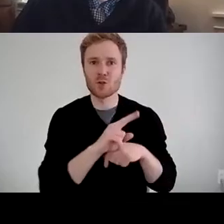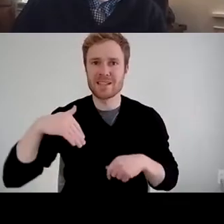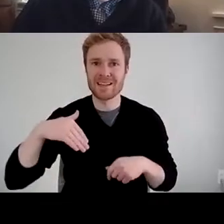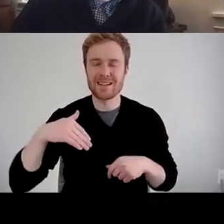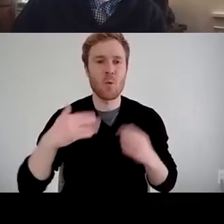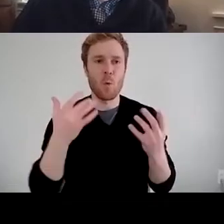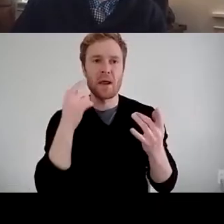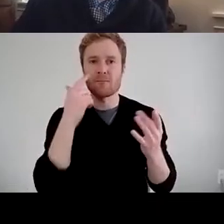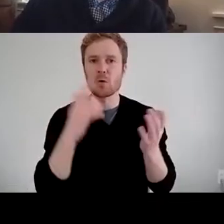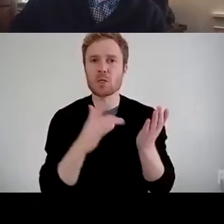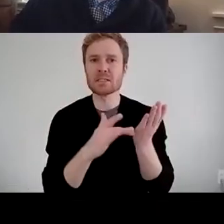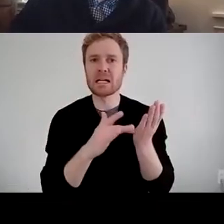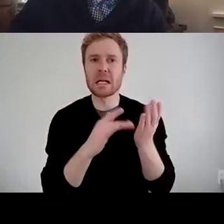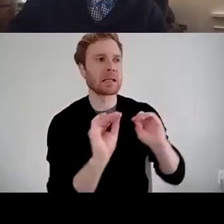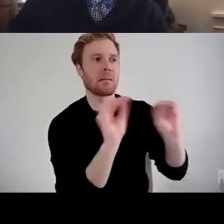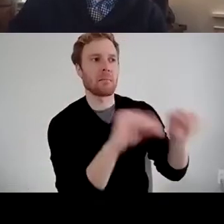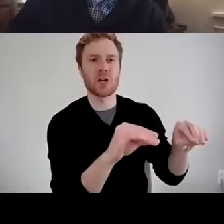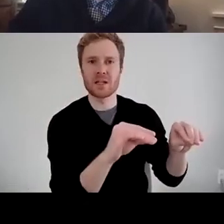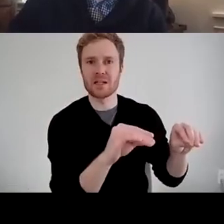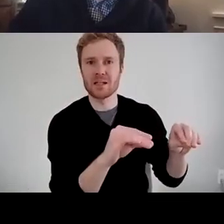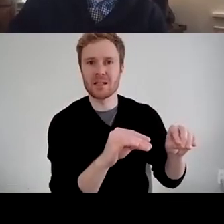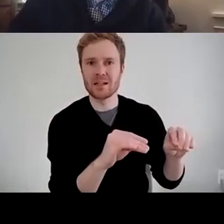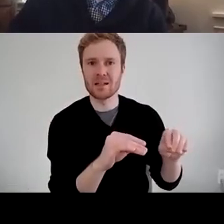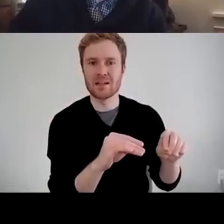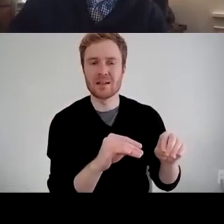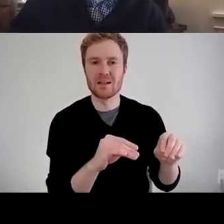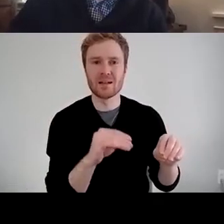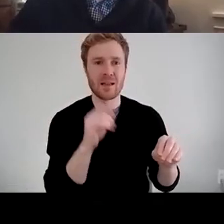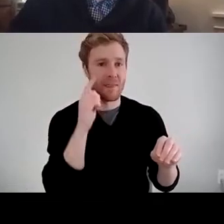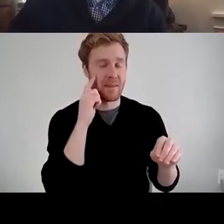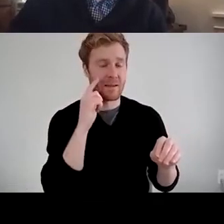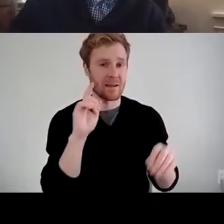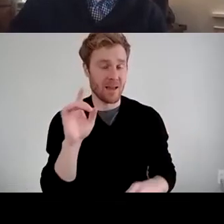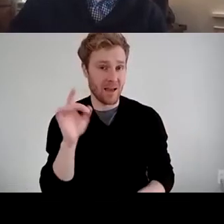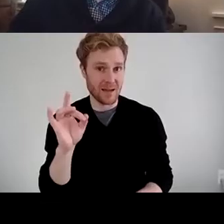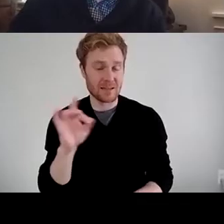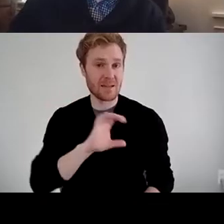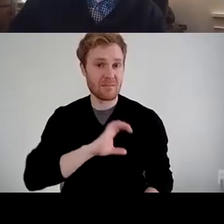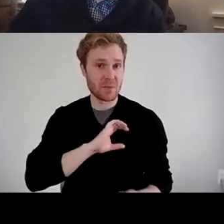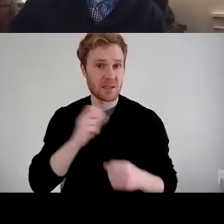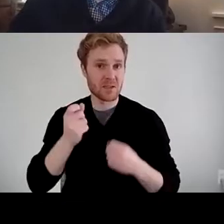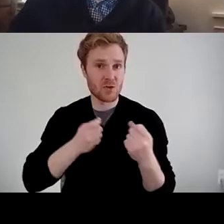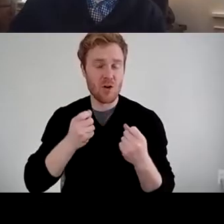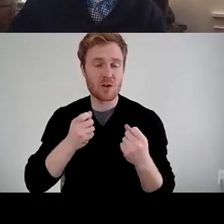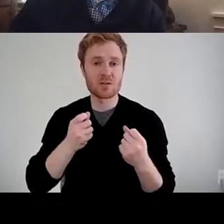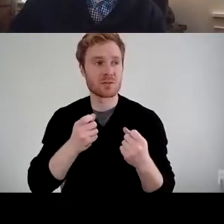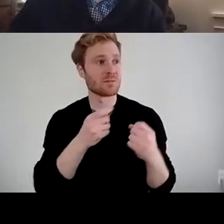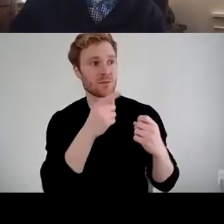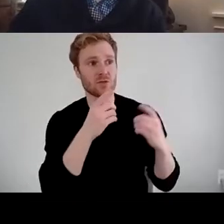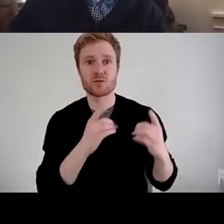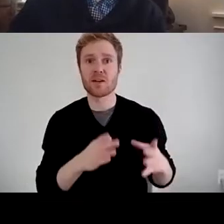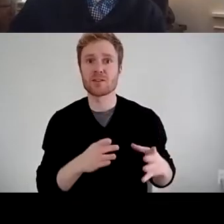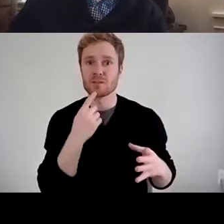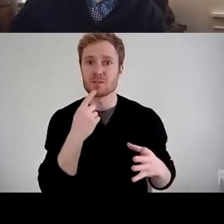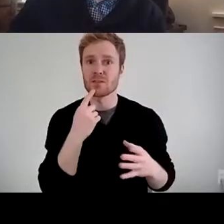wrote down numbers of that there are some